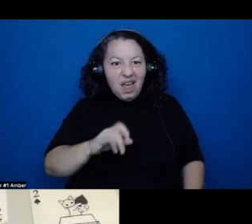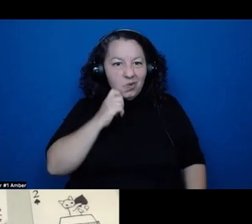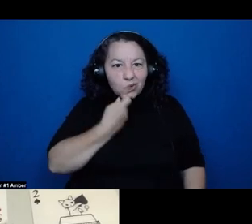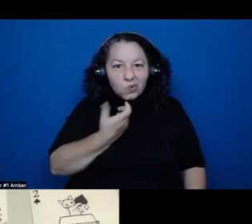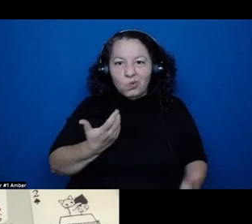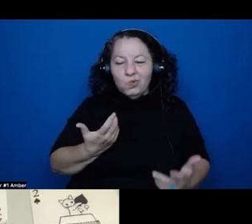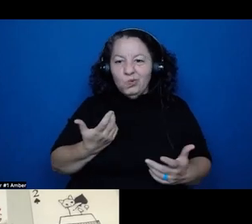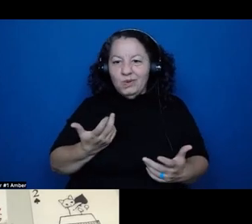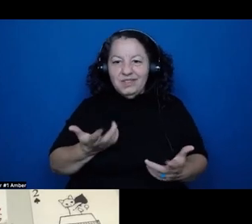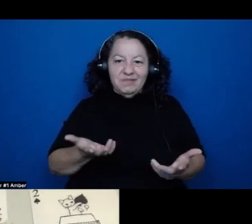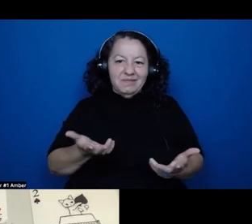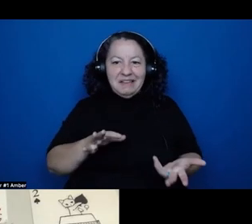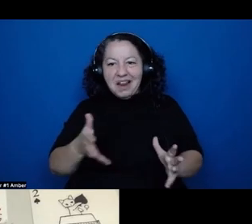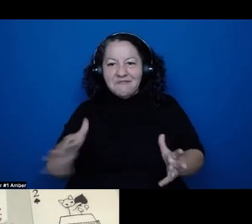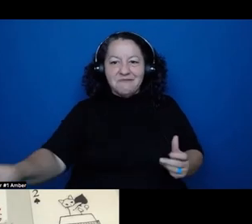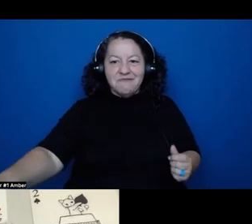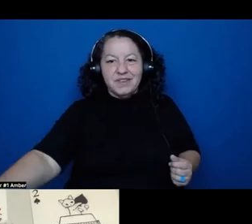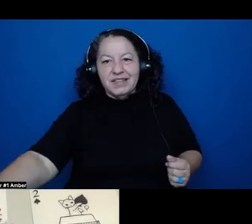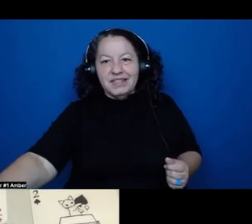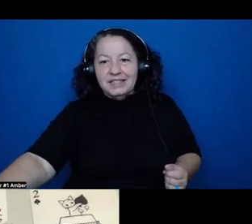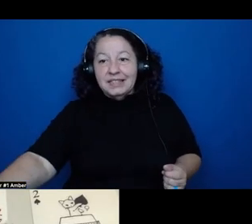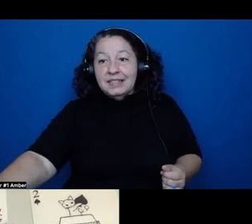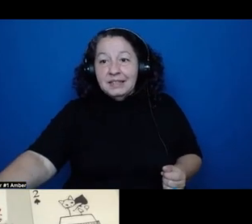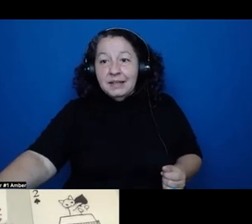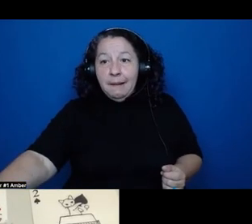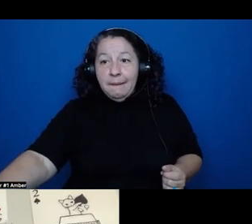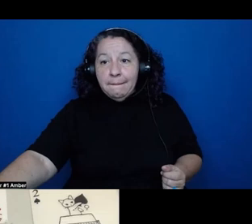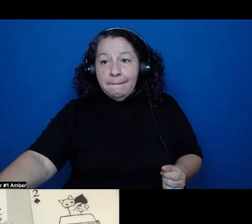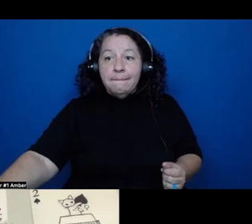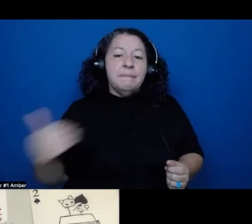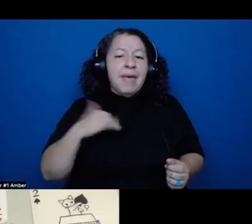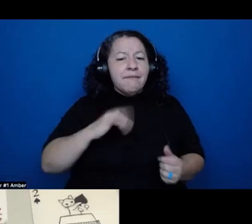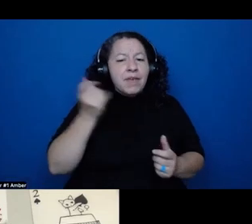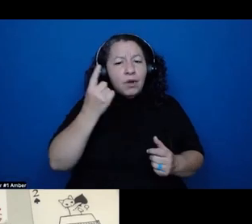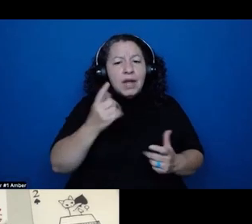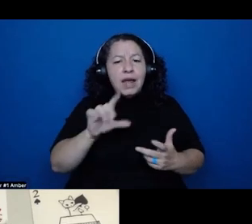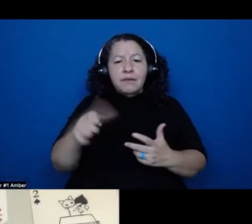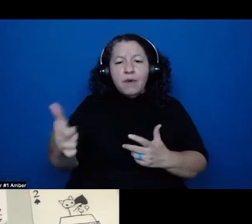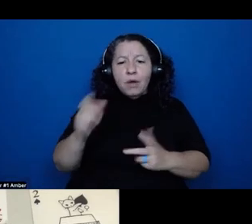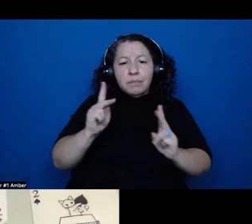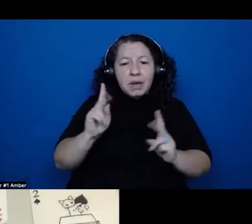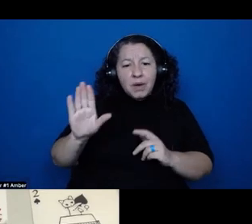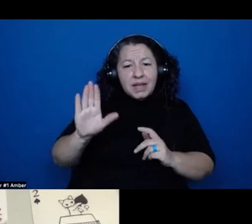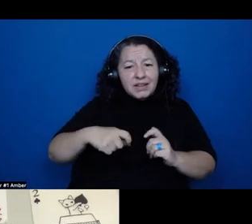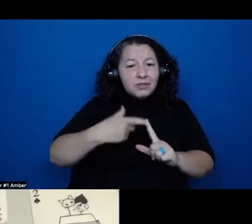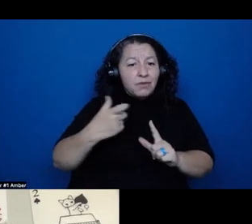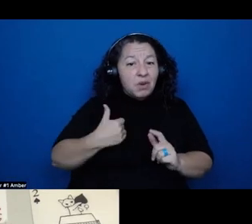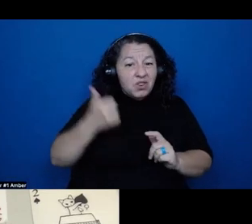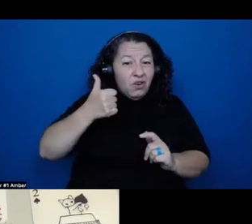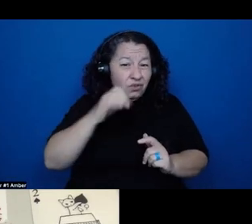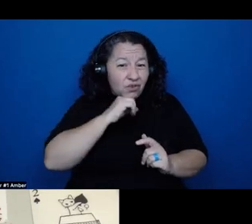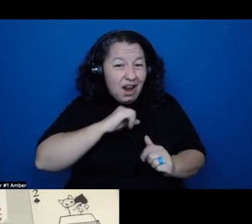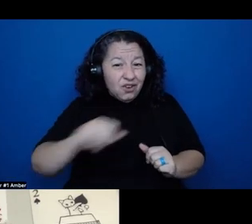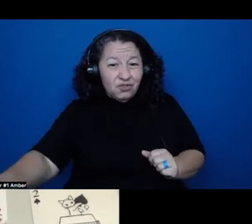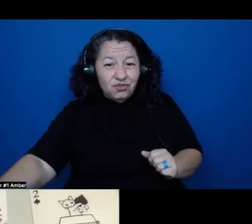of have that understanding of other people's needs from a young age. And I